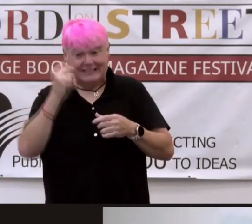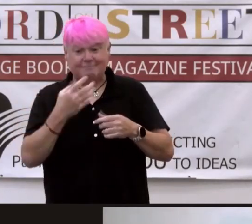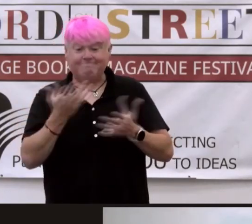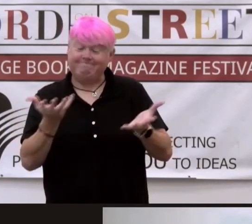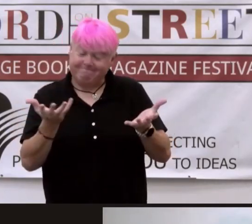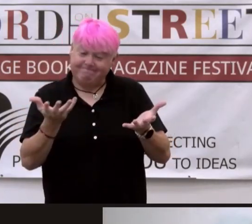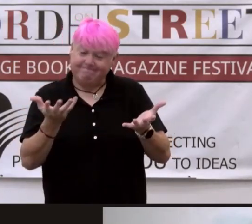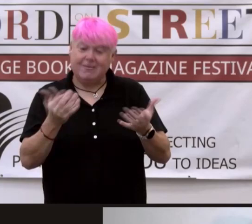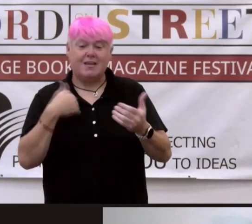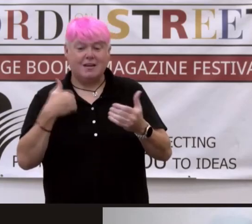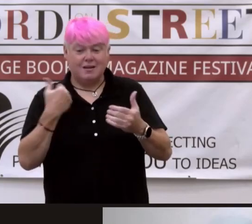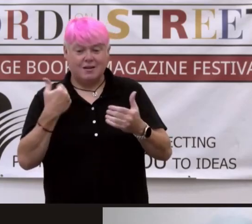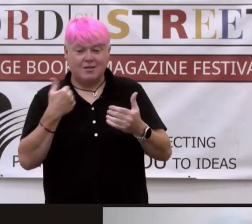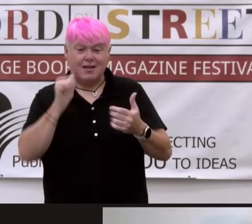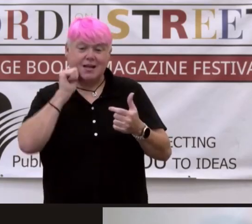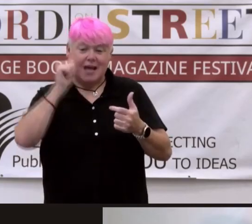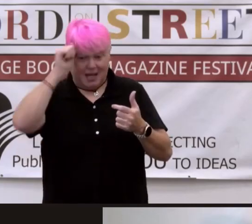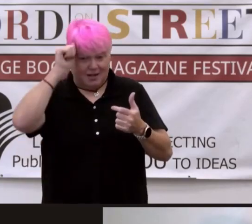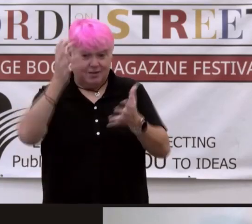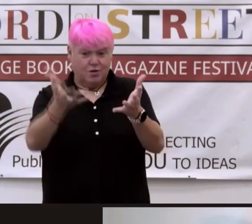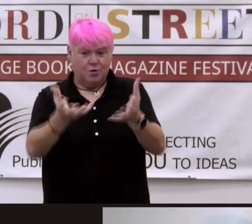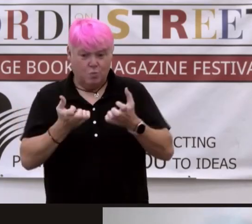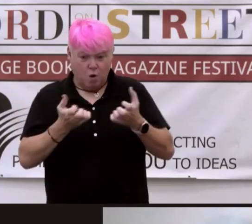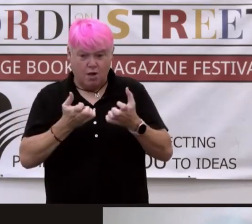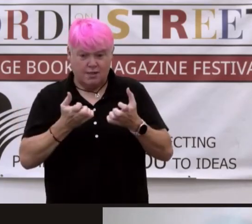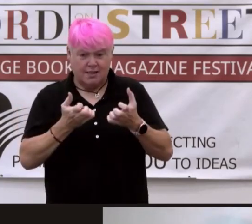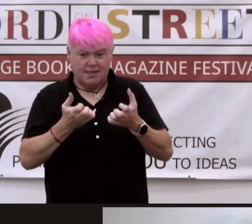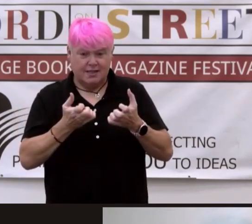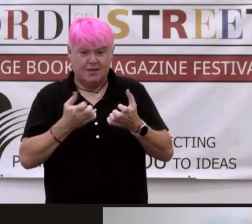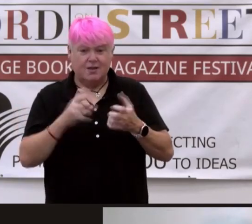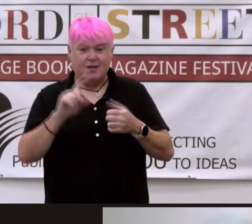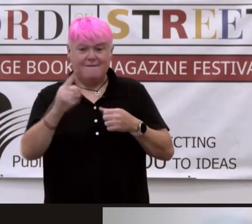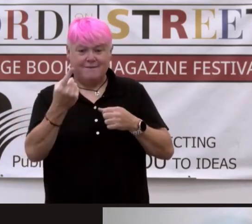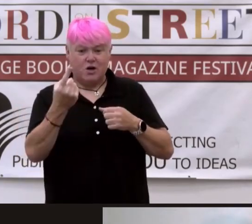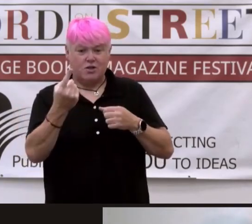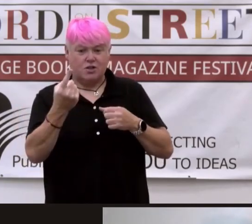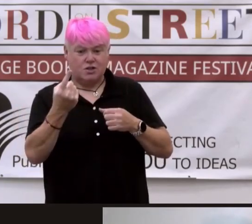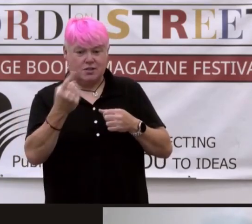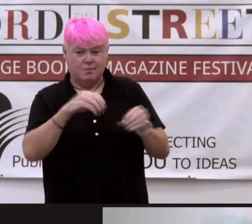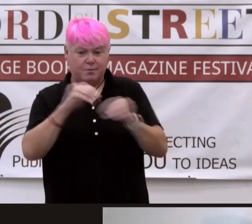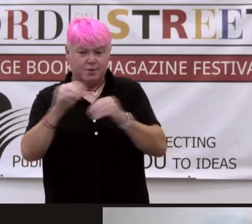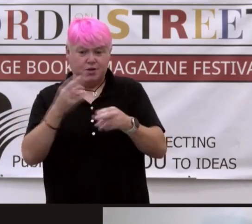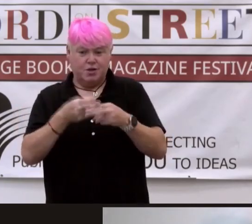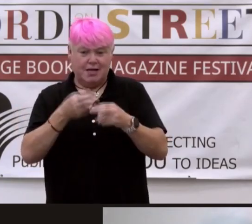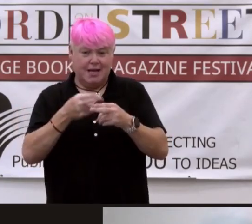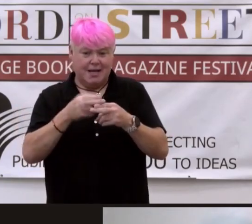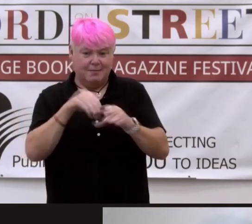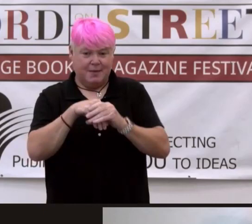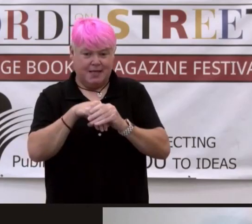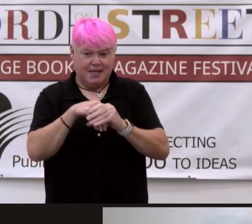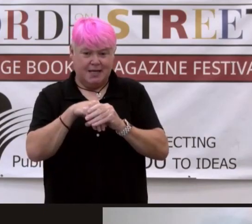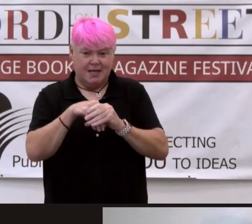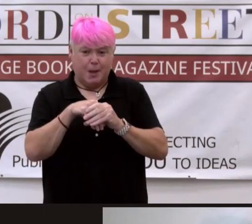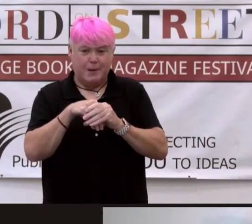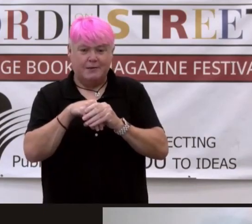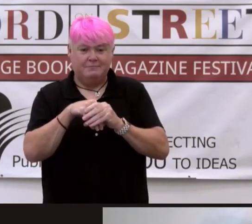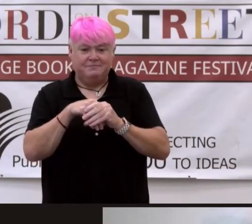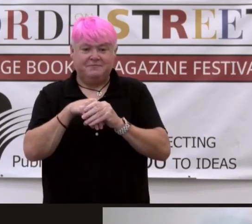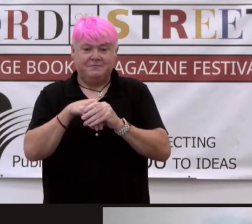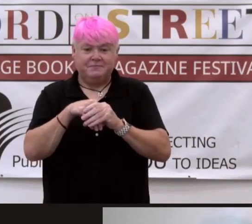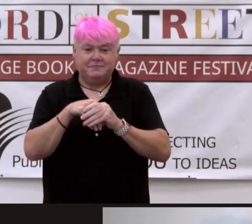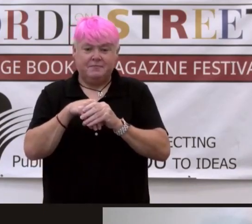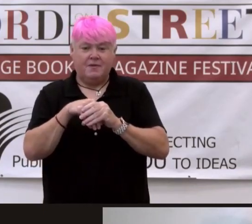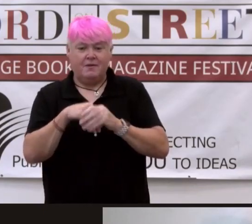than a grown-up who would like to win a copy of Sadie, you get first dibs. So put your name into the Q&A for me if you are a